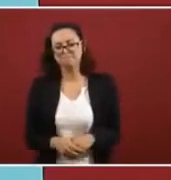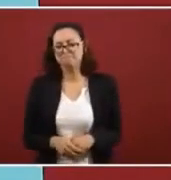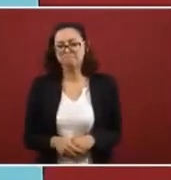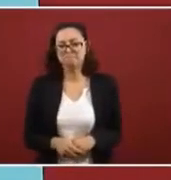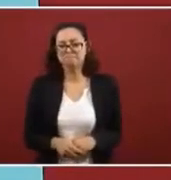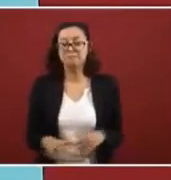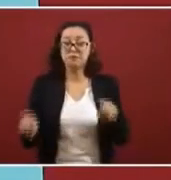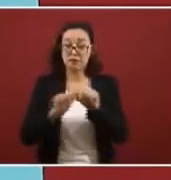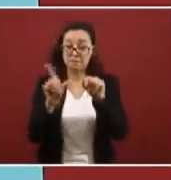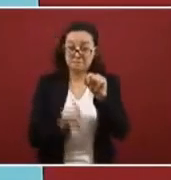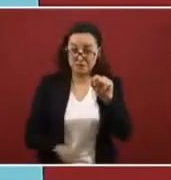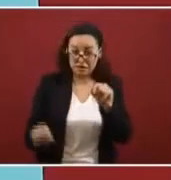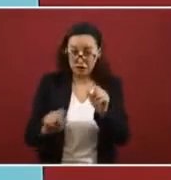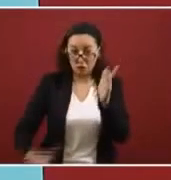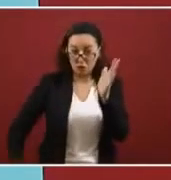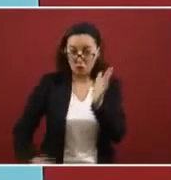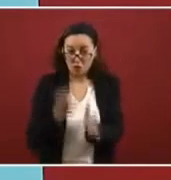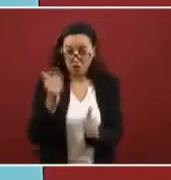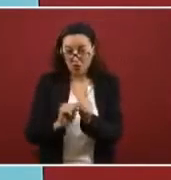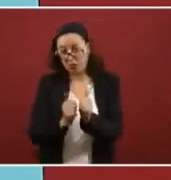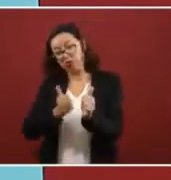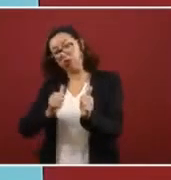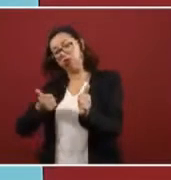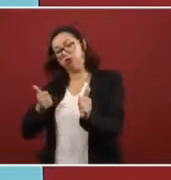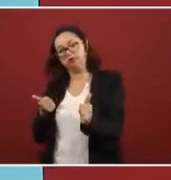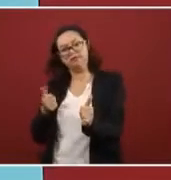will not return